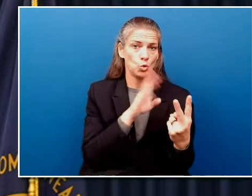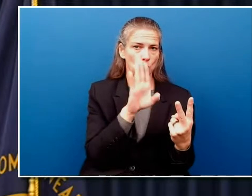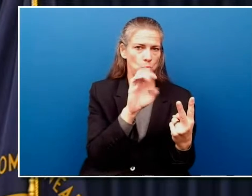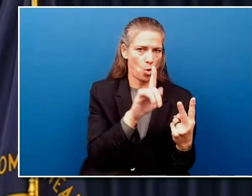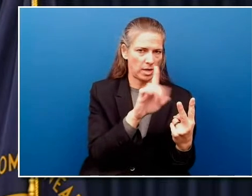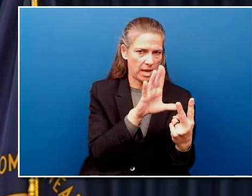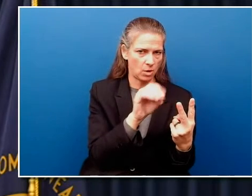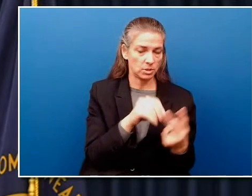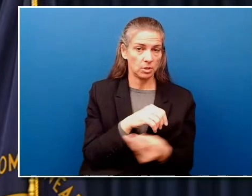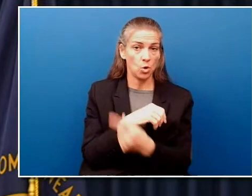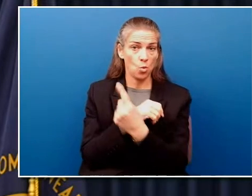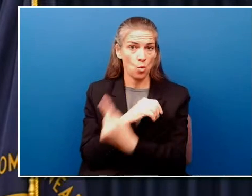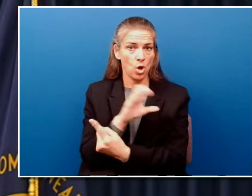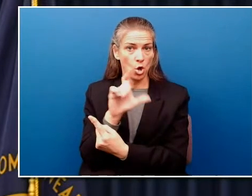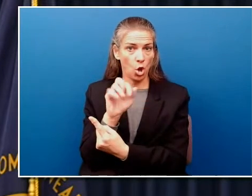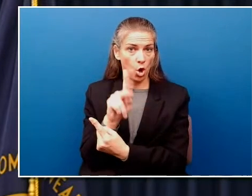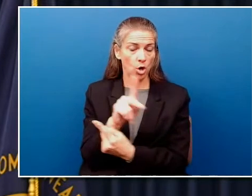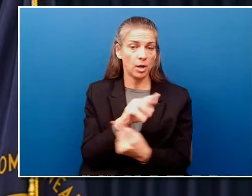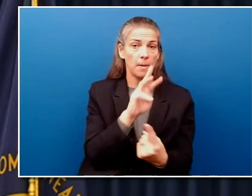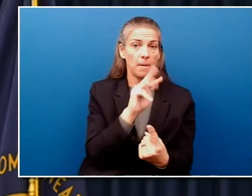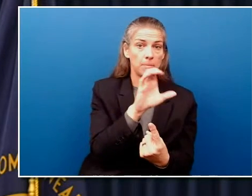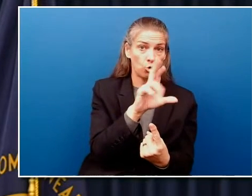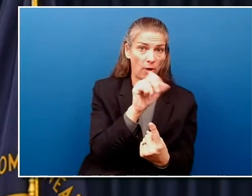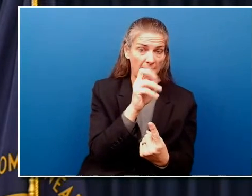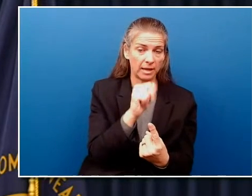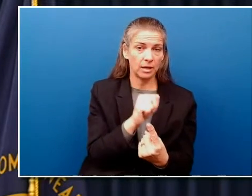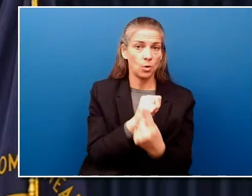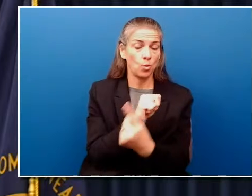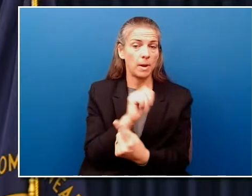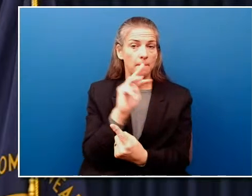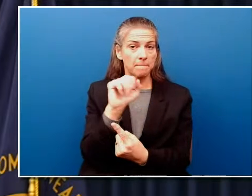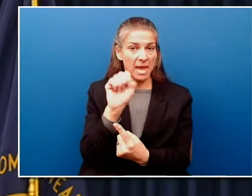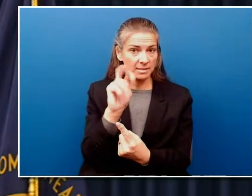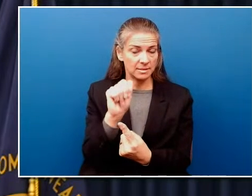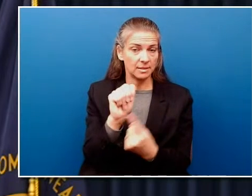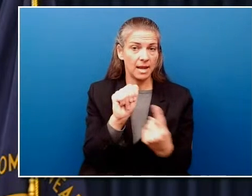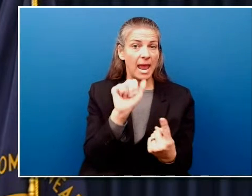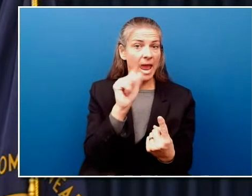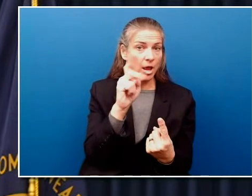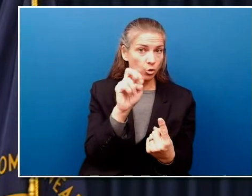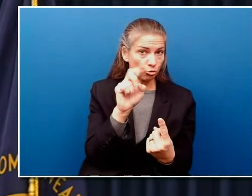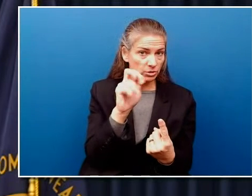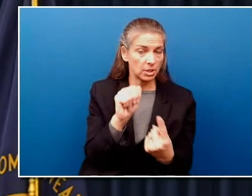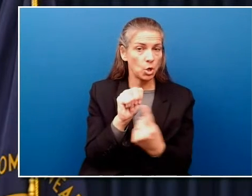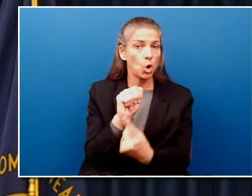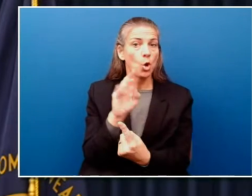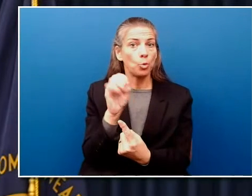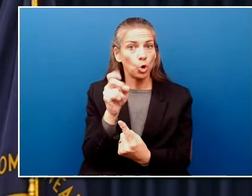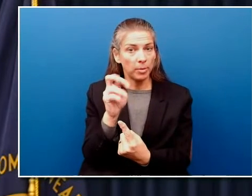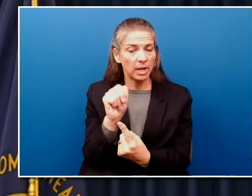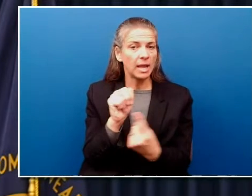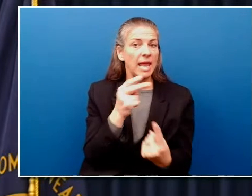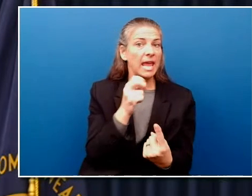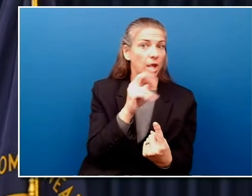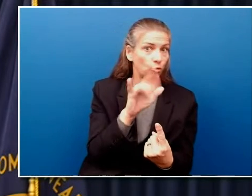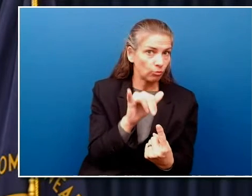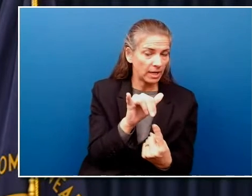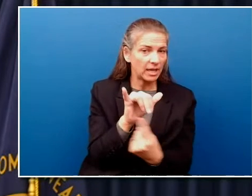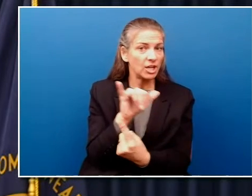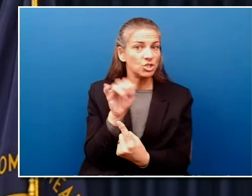Clark, one in McCracken, one in Mason, Anderson, Bourbon, Henry,